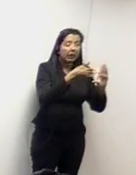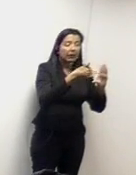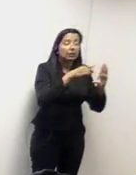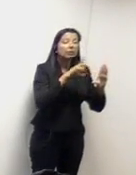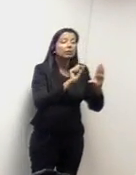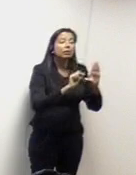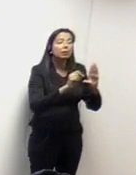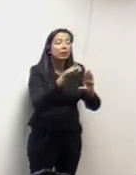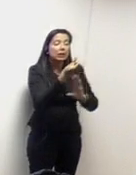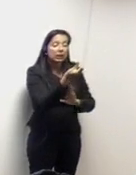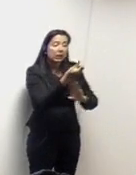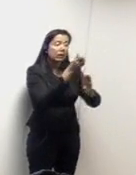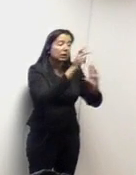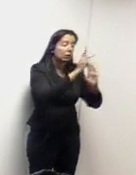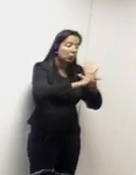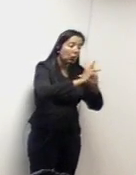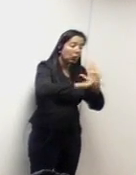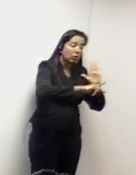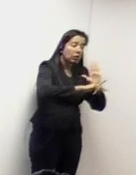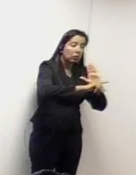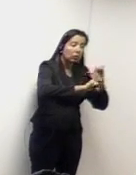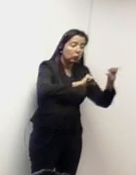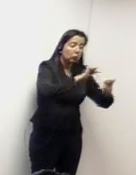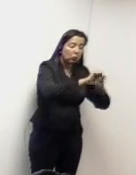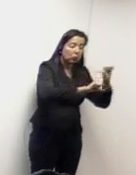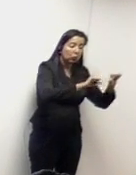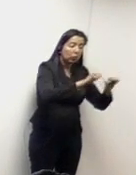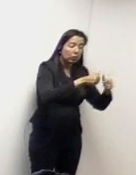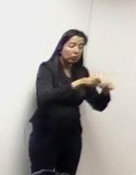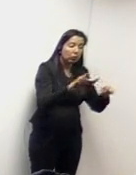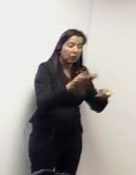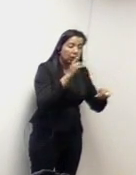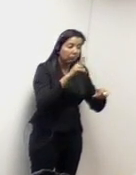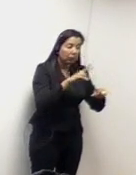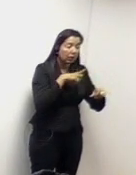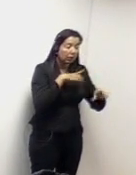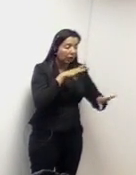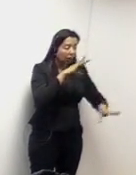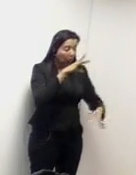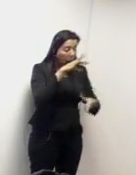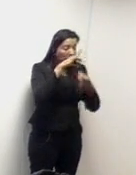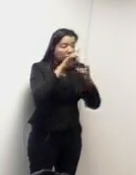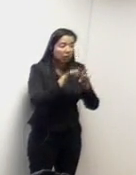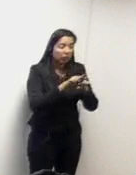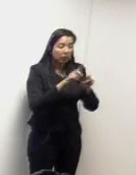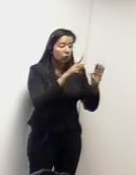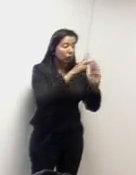projects, and we're trying to get policy coherence between them. But we sit in a room, and we go,